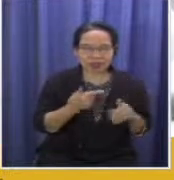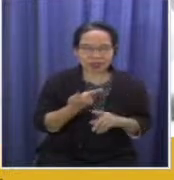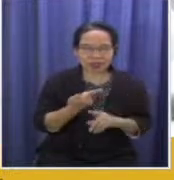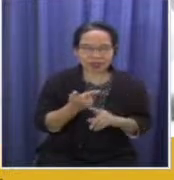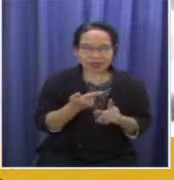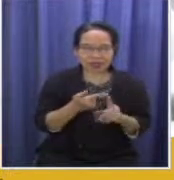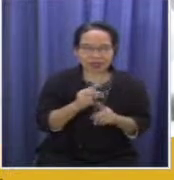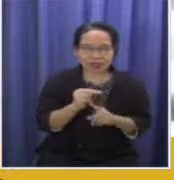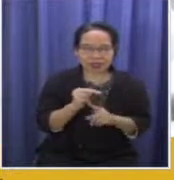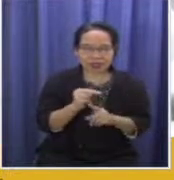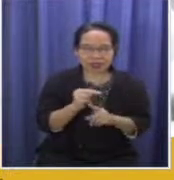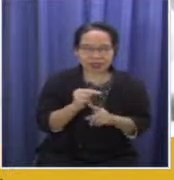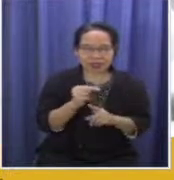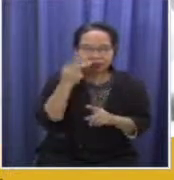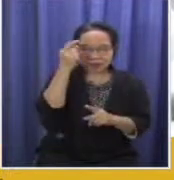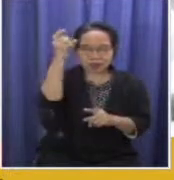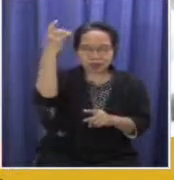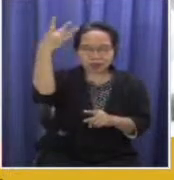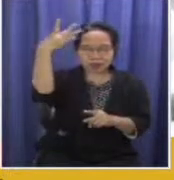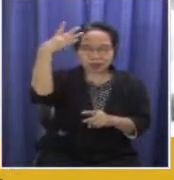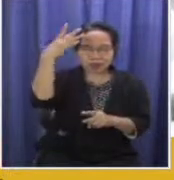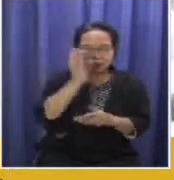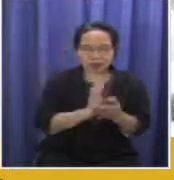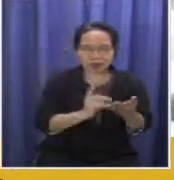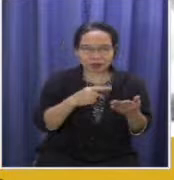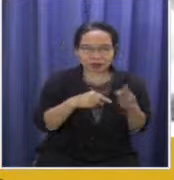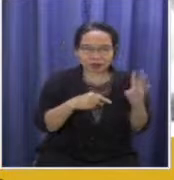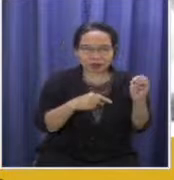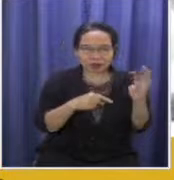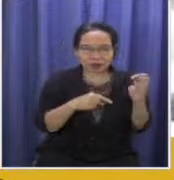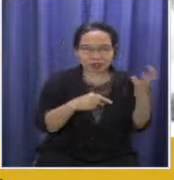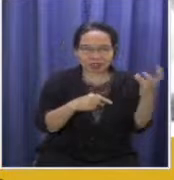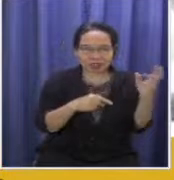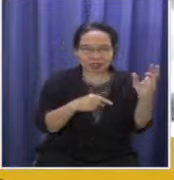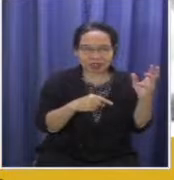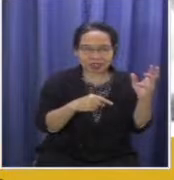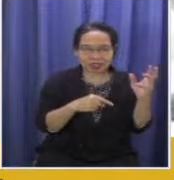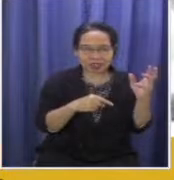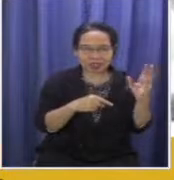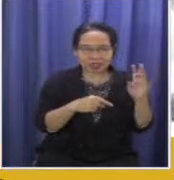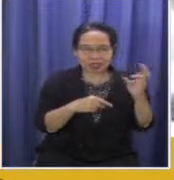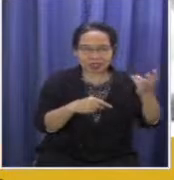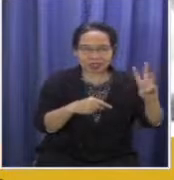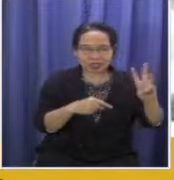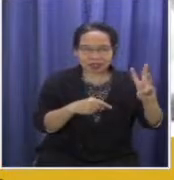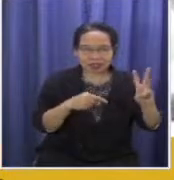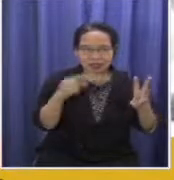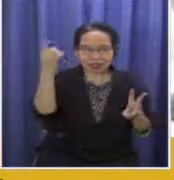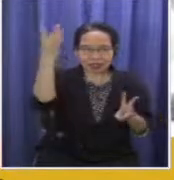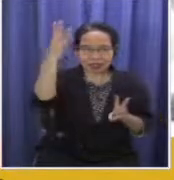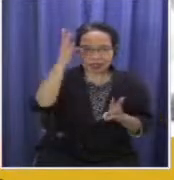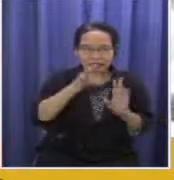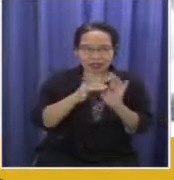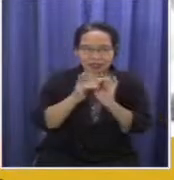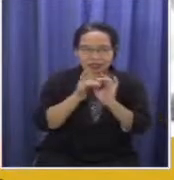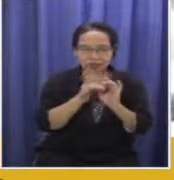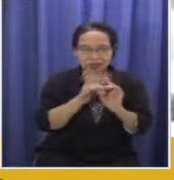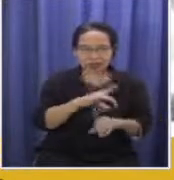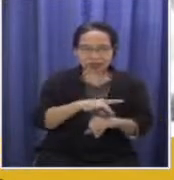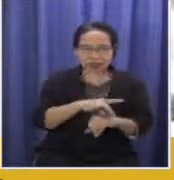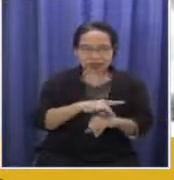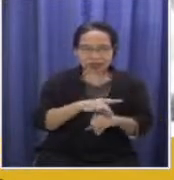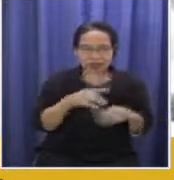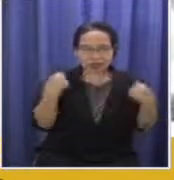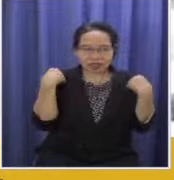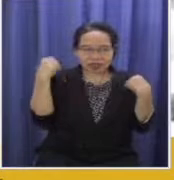Genesis. Because the light in 1:14 to 16 is the light relative to the Earth. But there